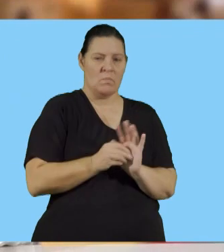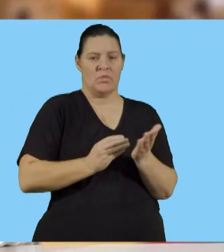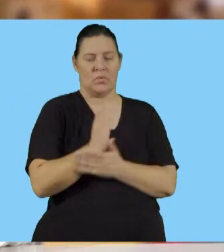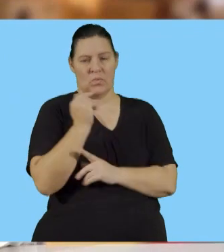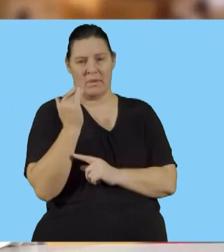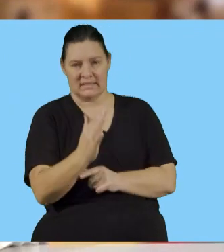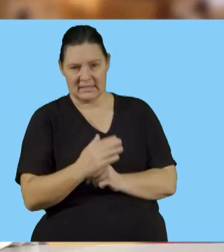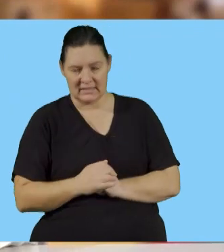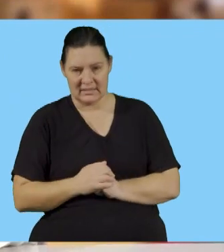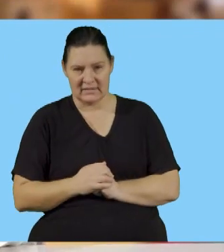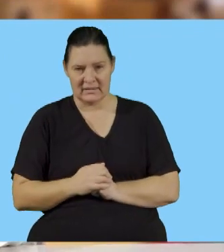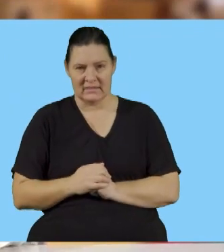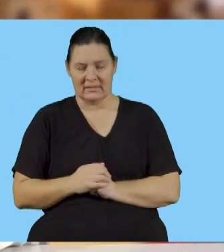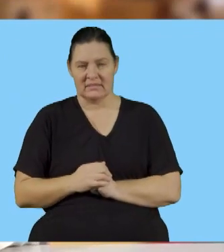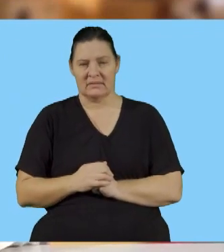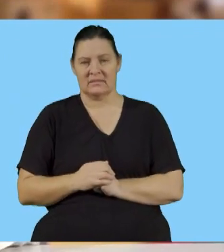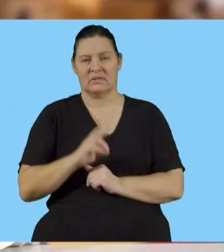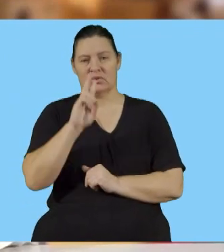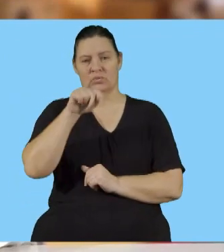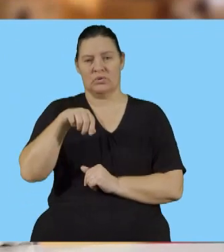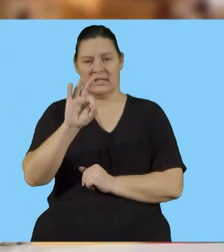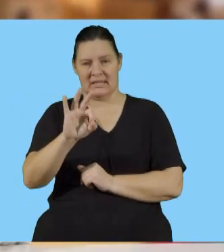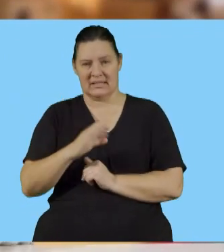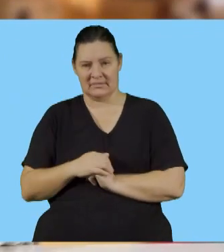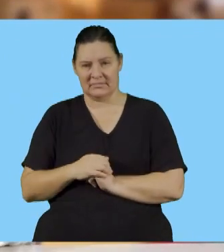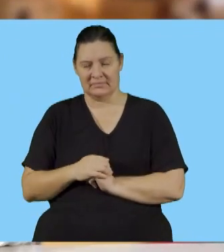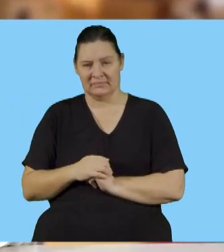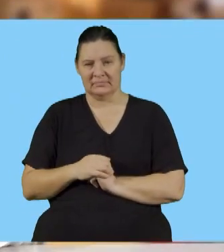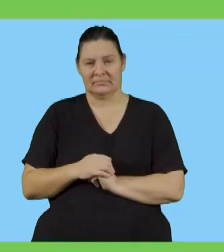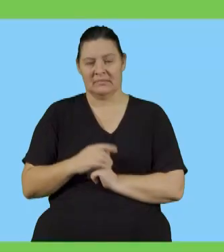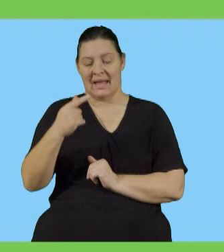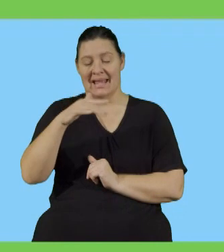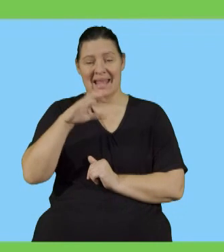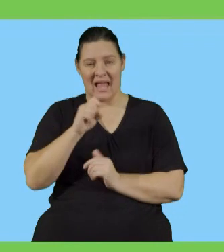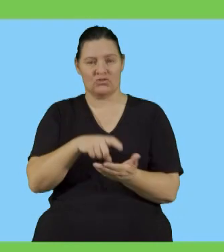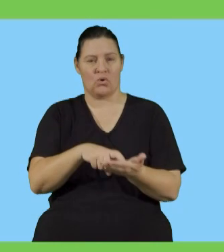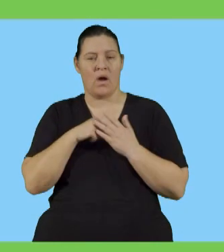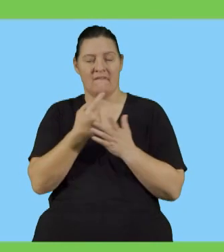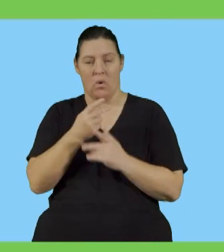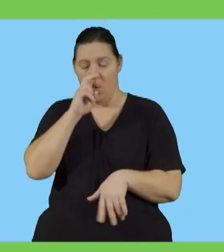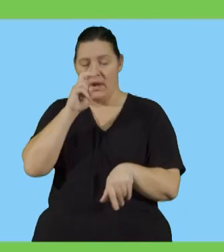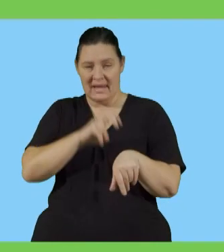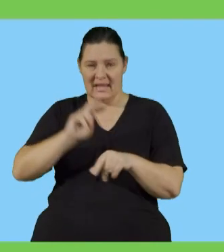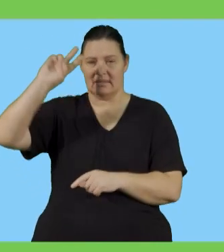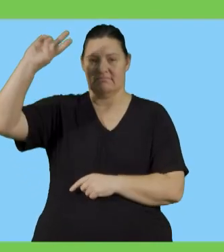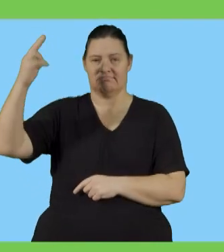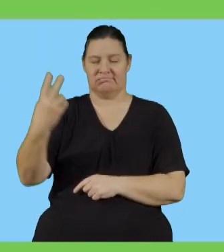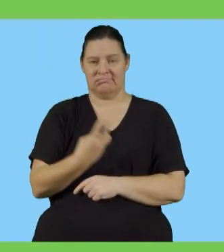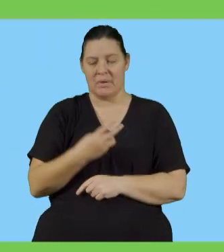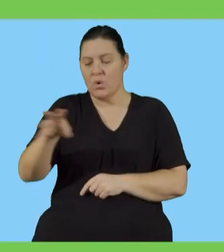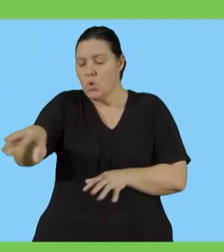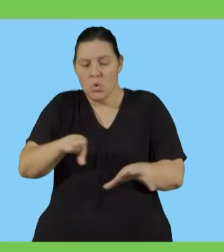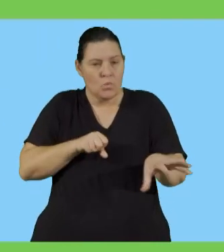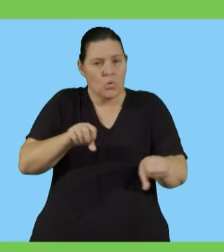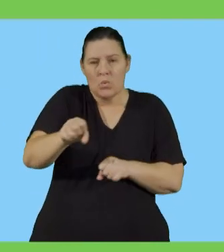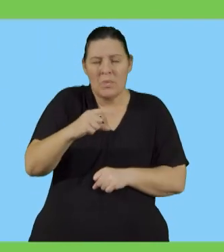the plant. Let us go to 2.3. The gas required for photosynthesis. So this is the gas